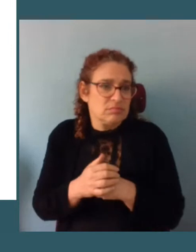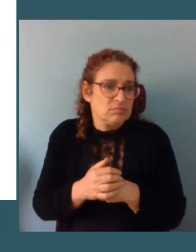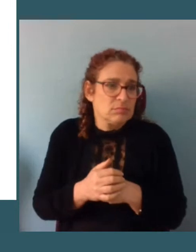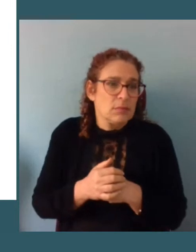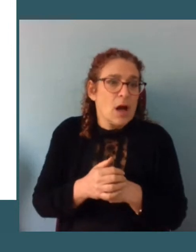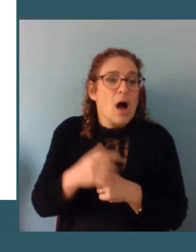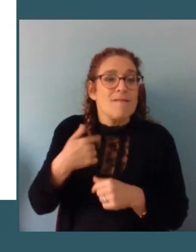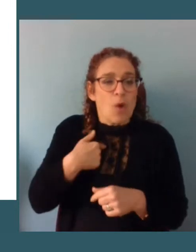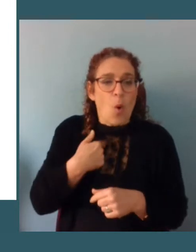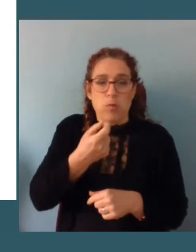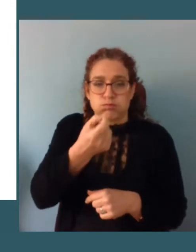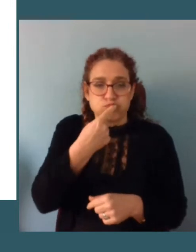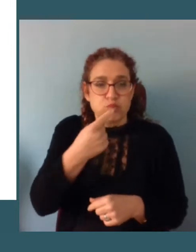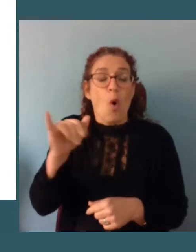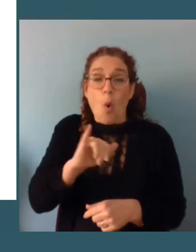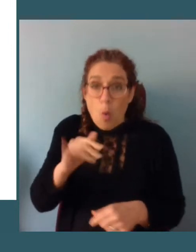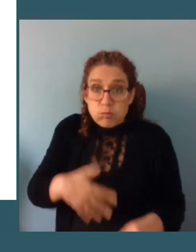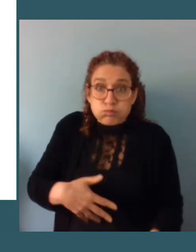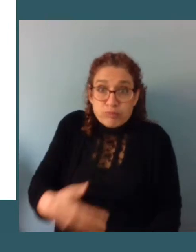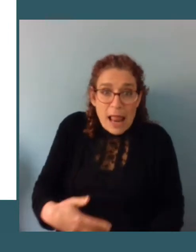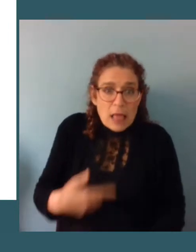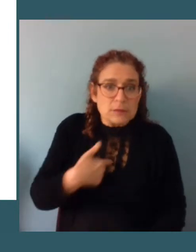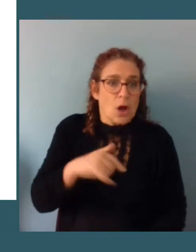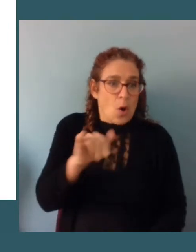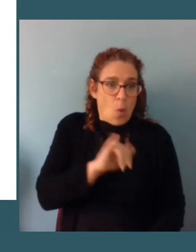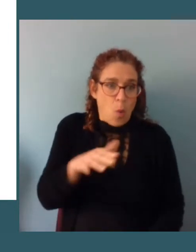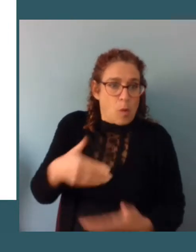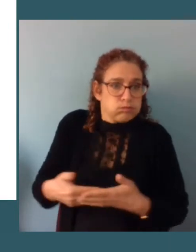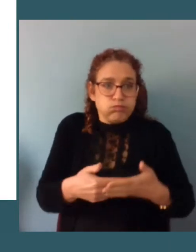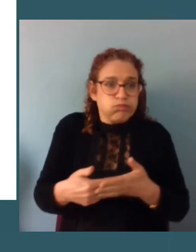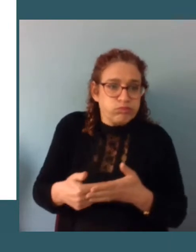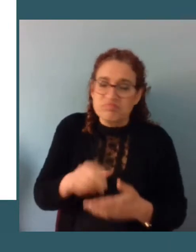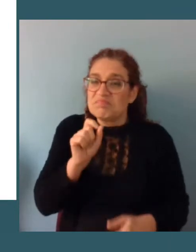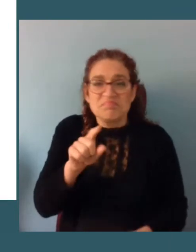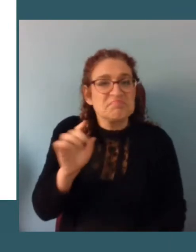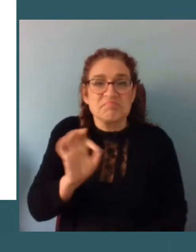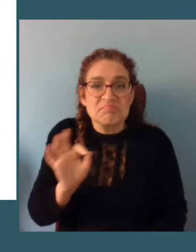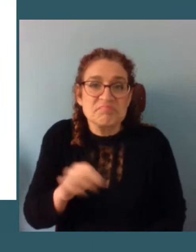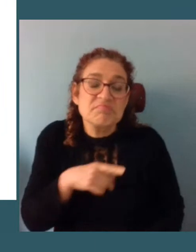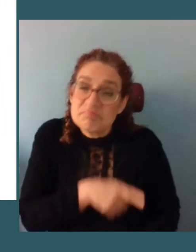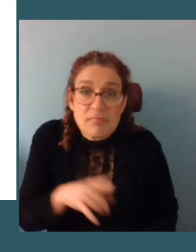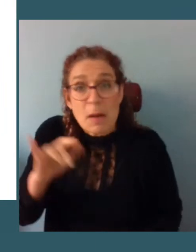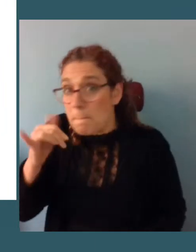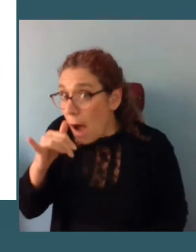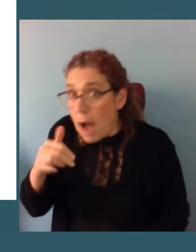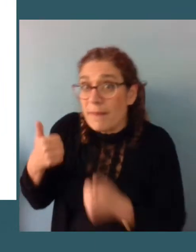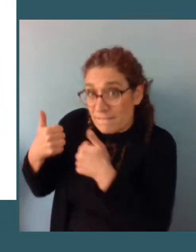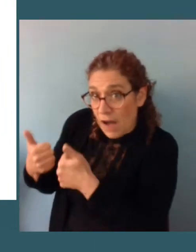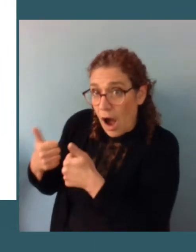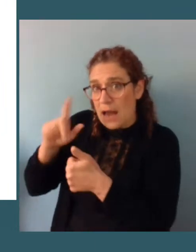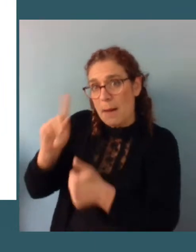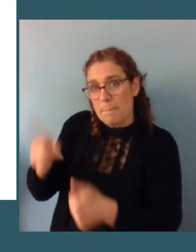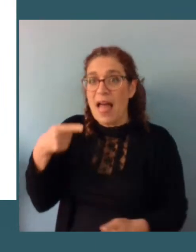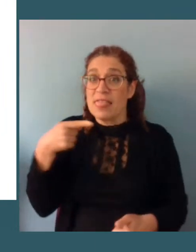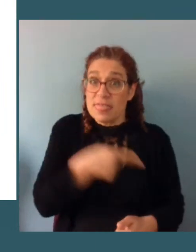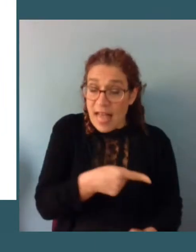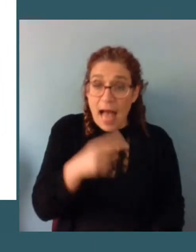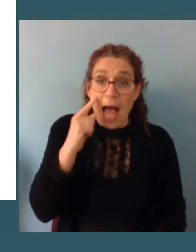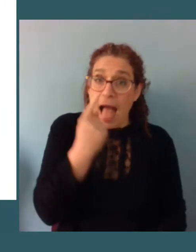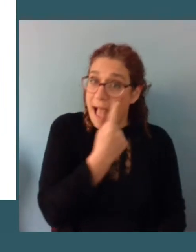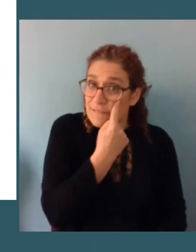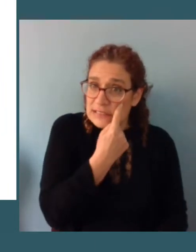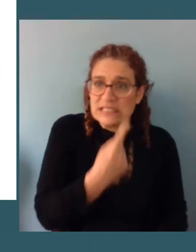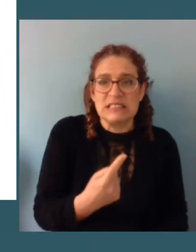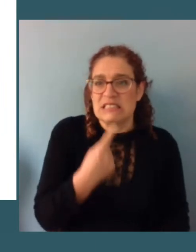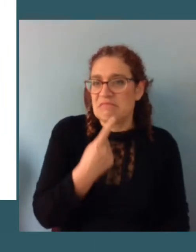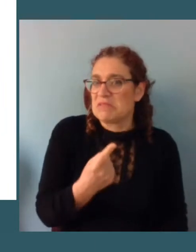infancy. So they might all have their place, but within these guidelines, the evidence, they